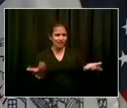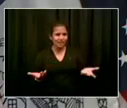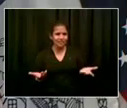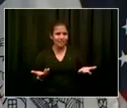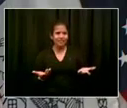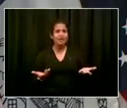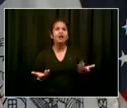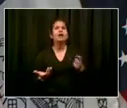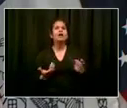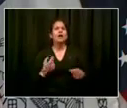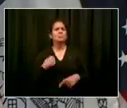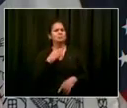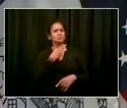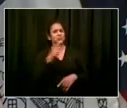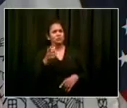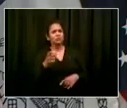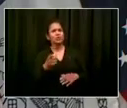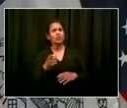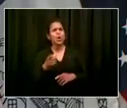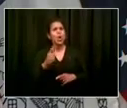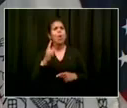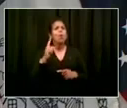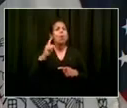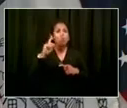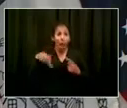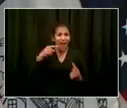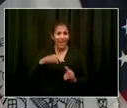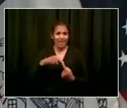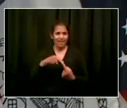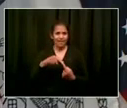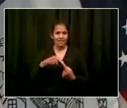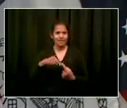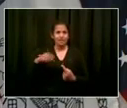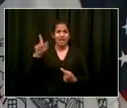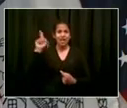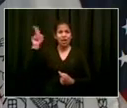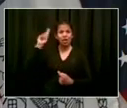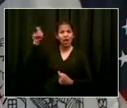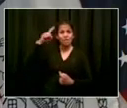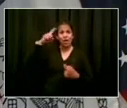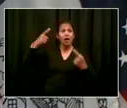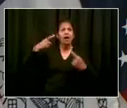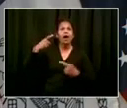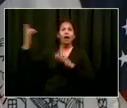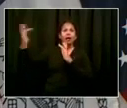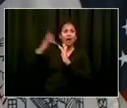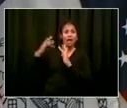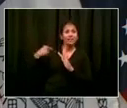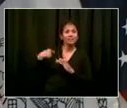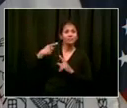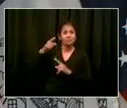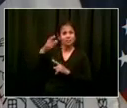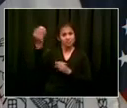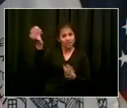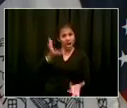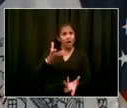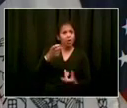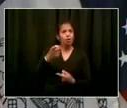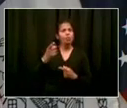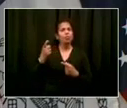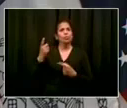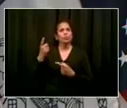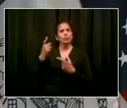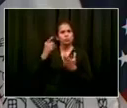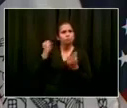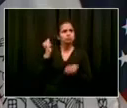when exactly did the governor's office reach out to your administration or you to let you know we're